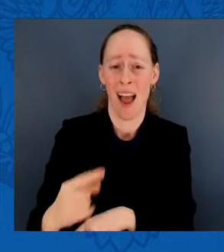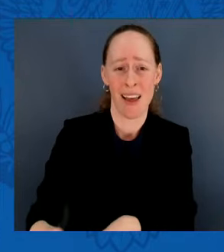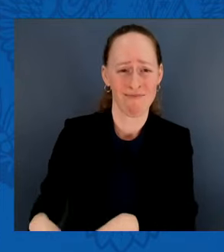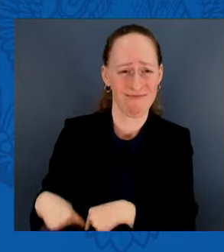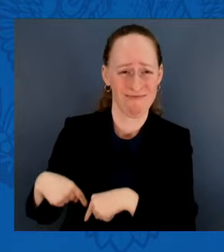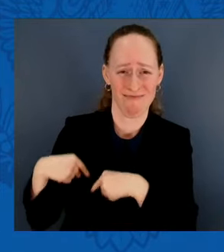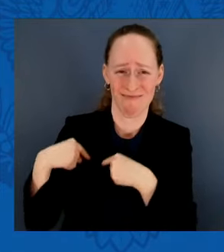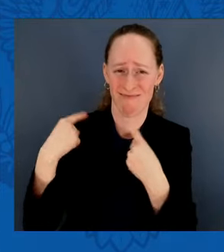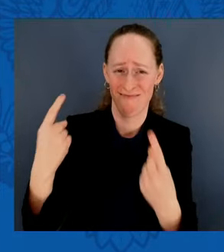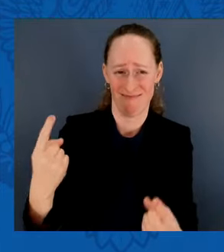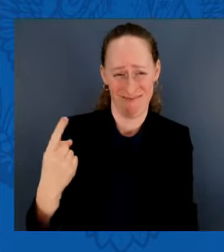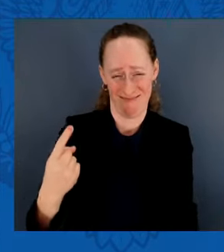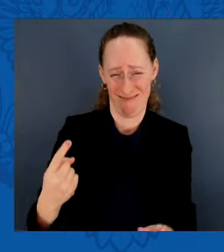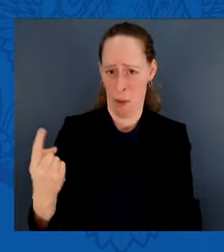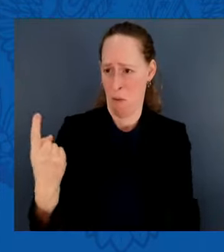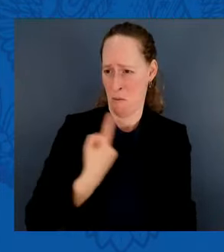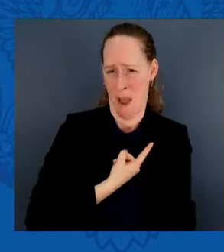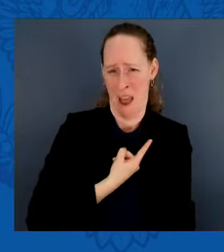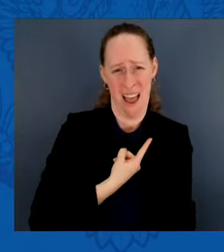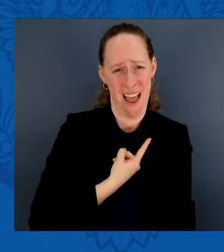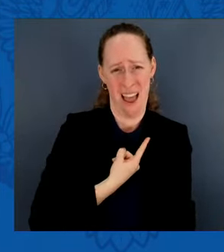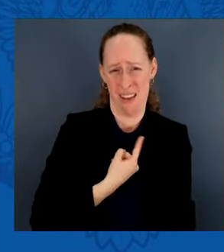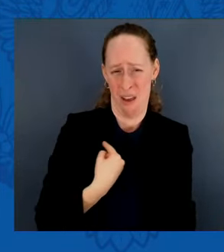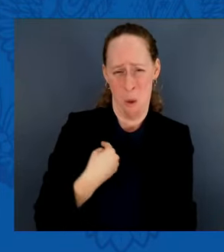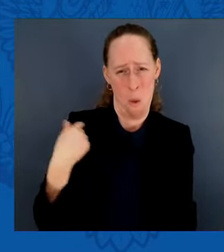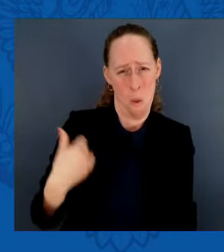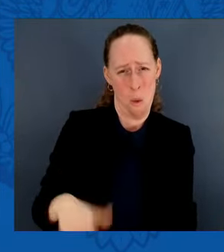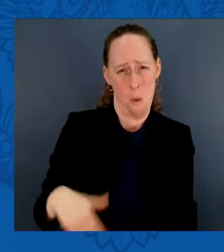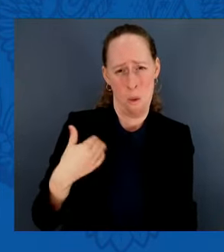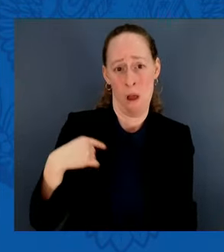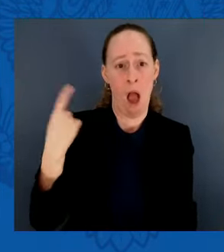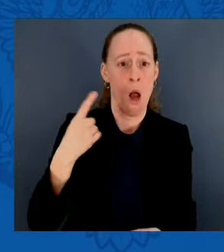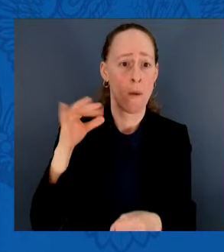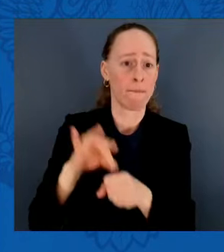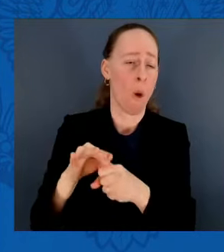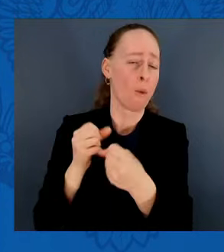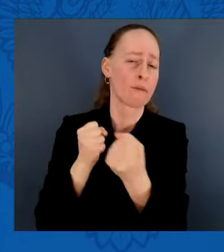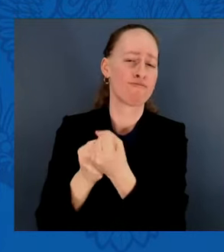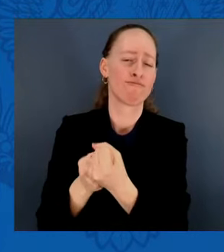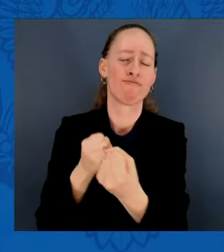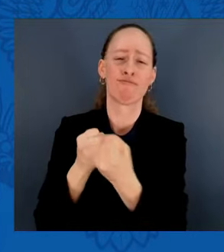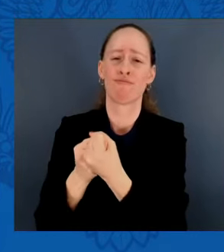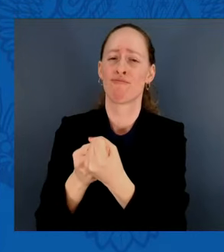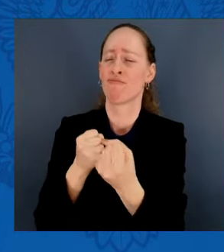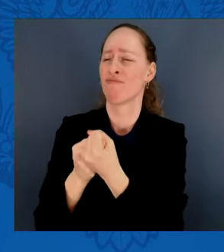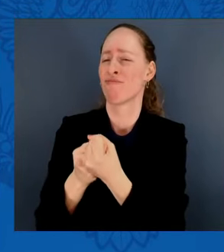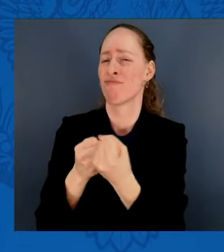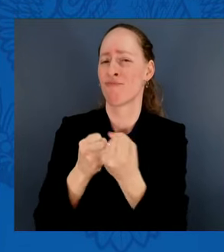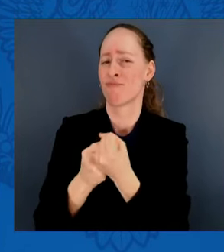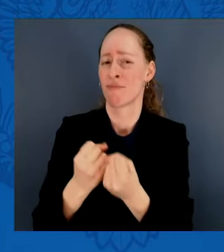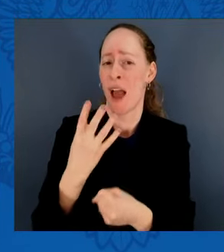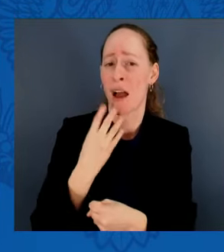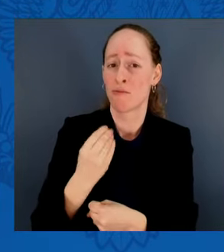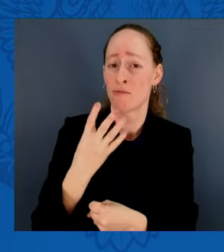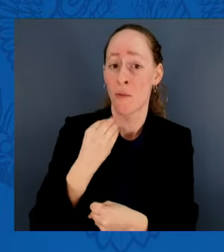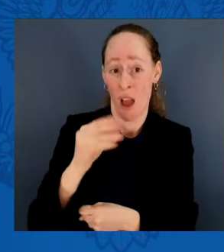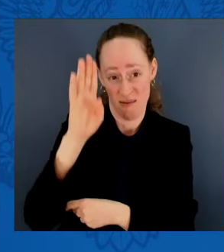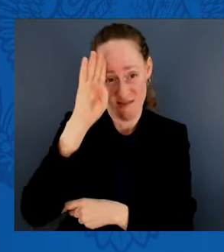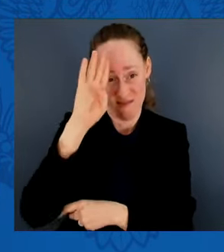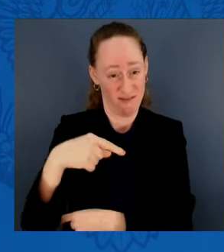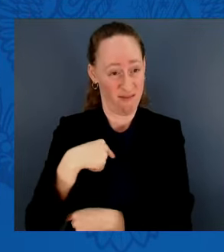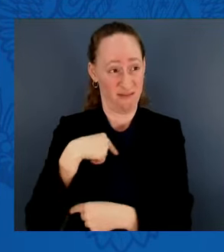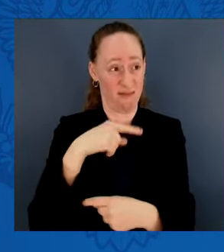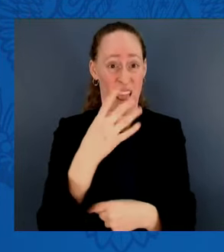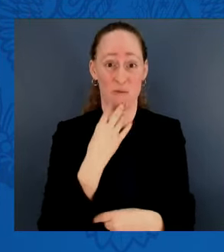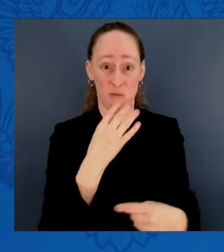you here. I'm the only American president to visit Israel in wartime. But there is no other path that